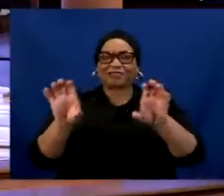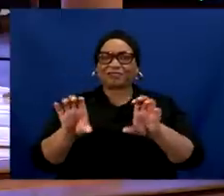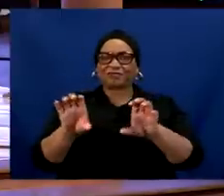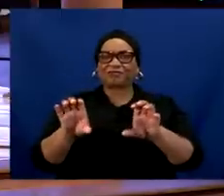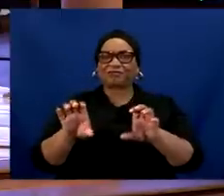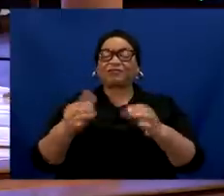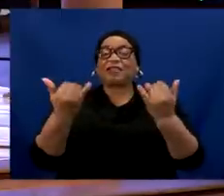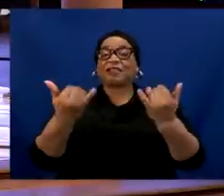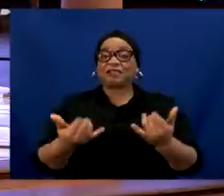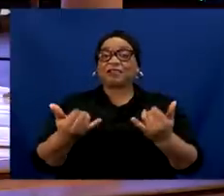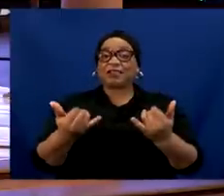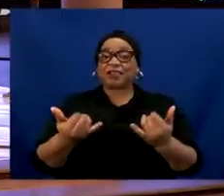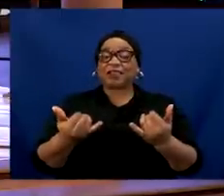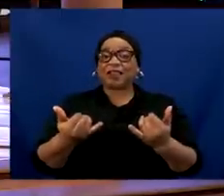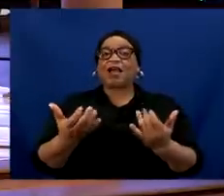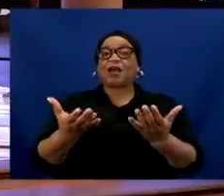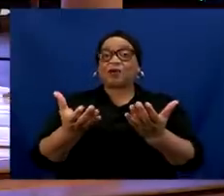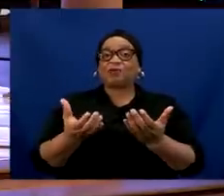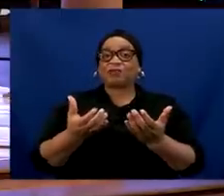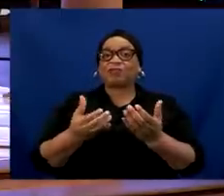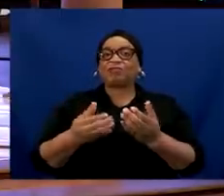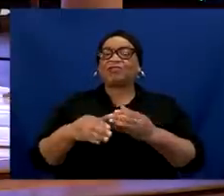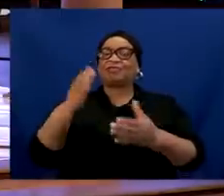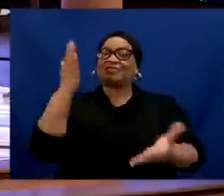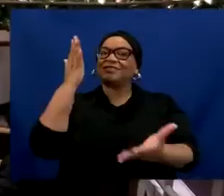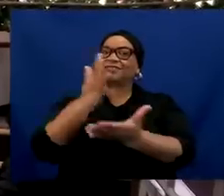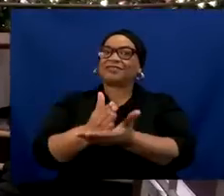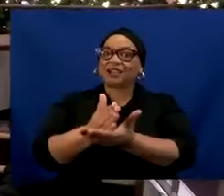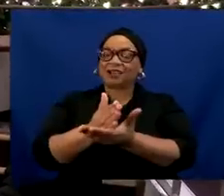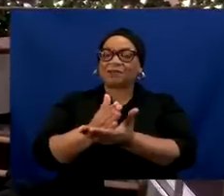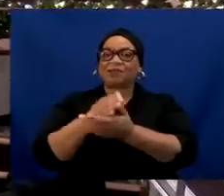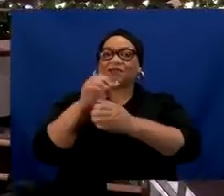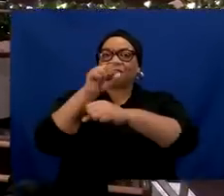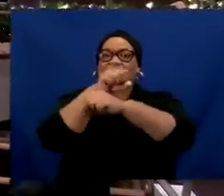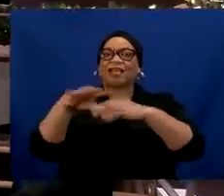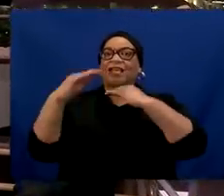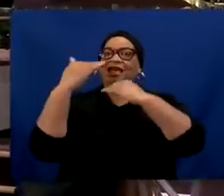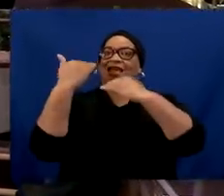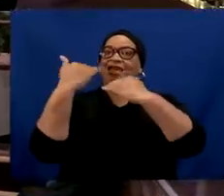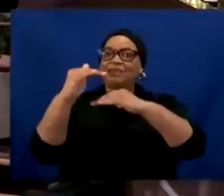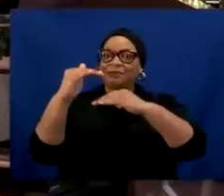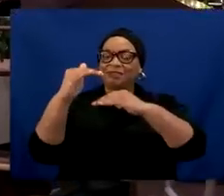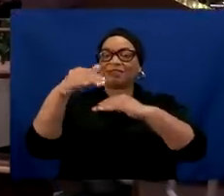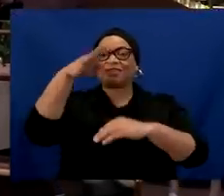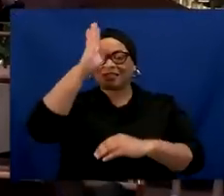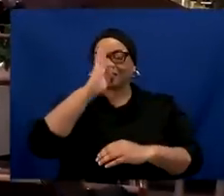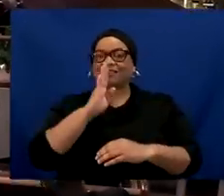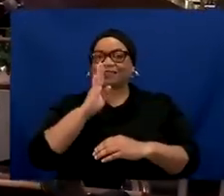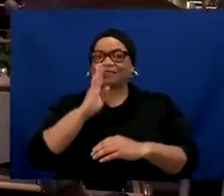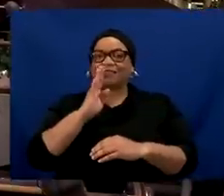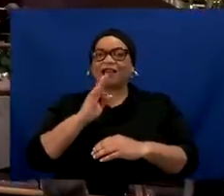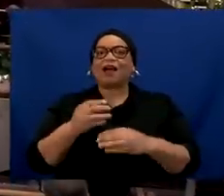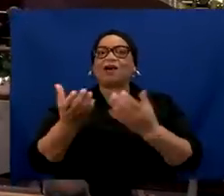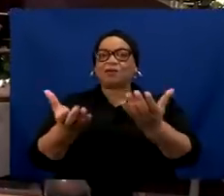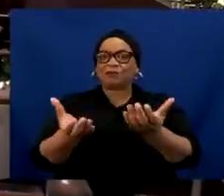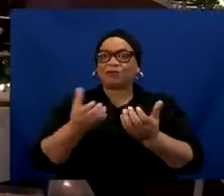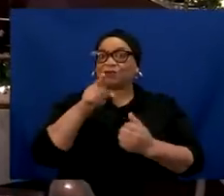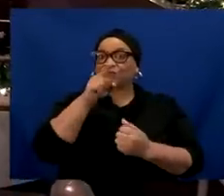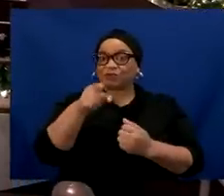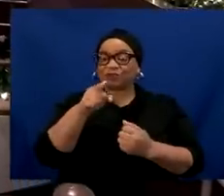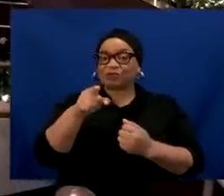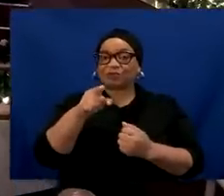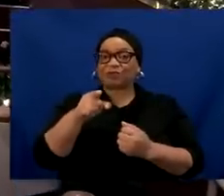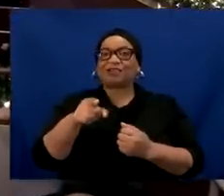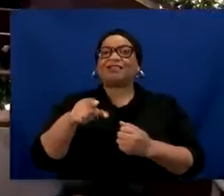want you to take the brakes off God. I want you to release God from your human limitations. I want you to release God from your